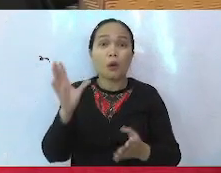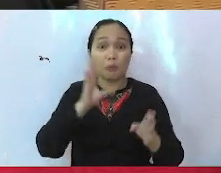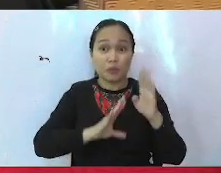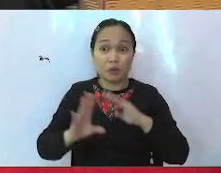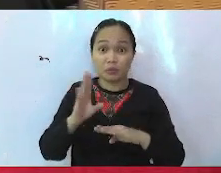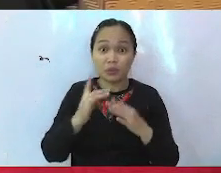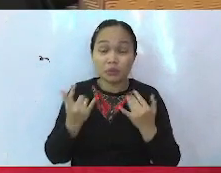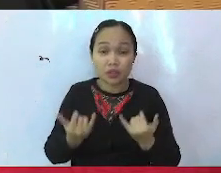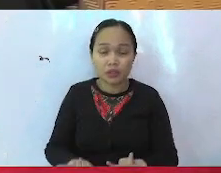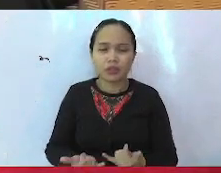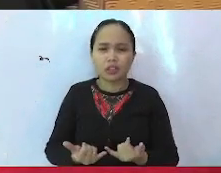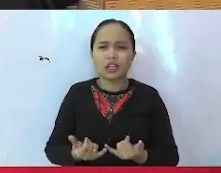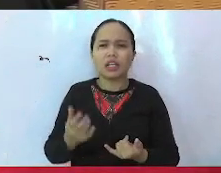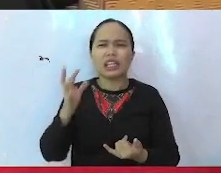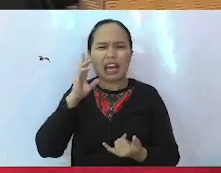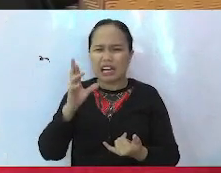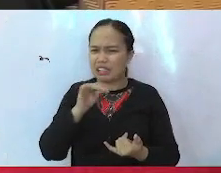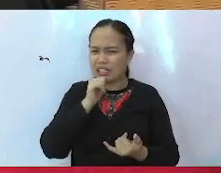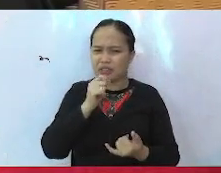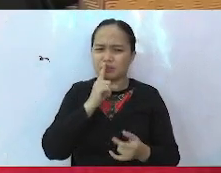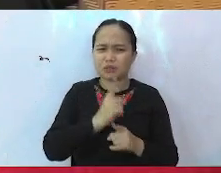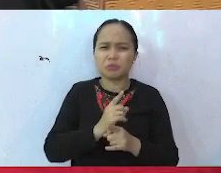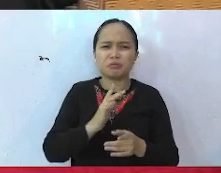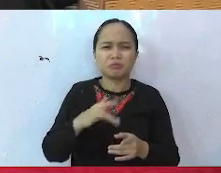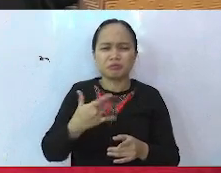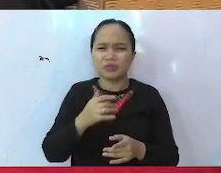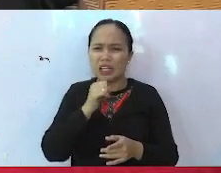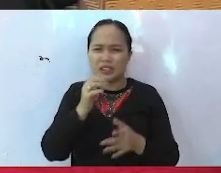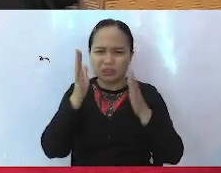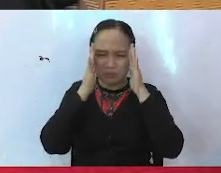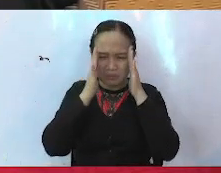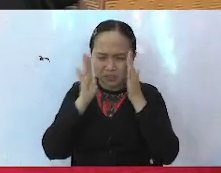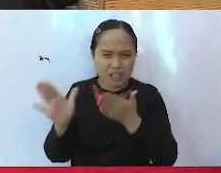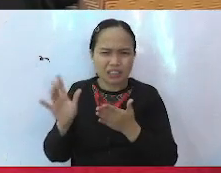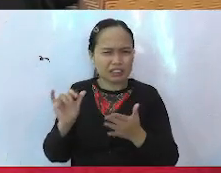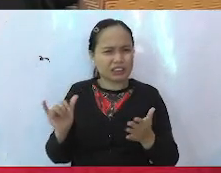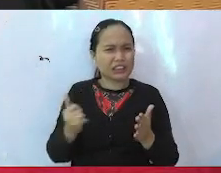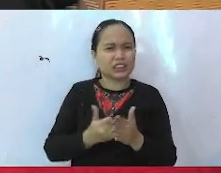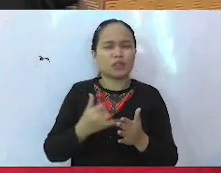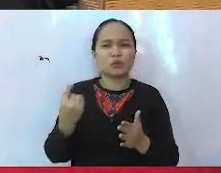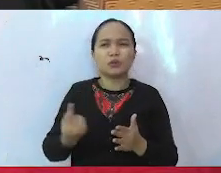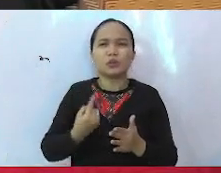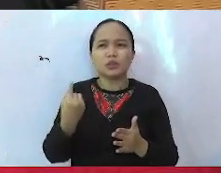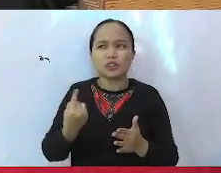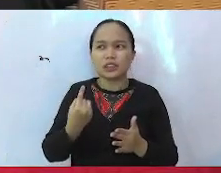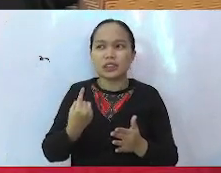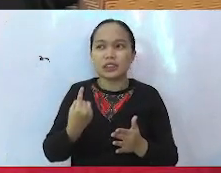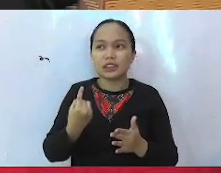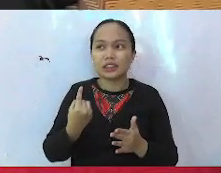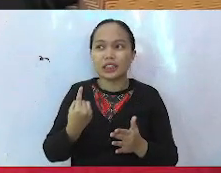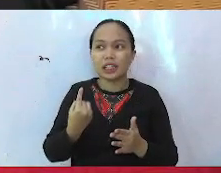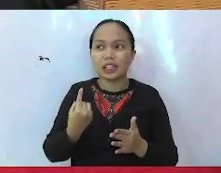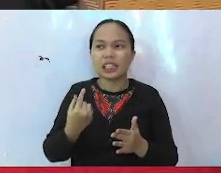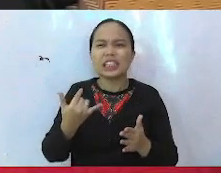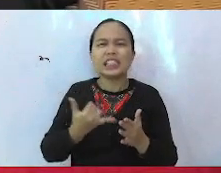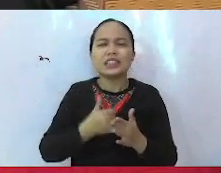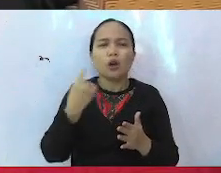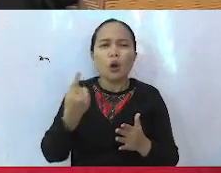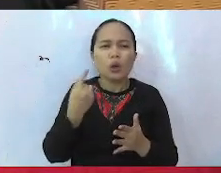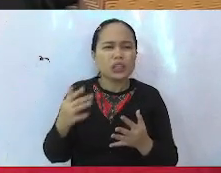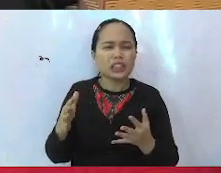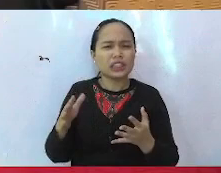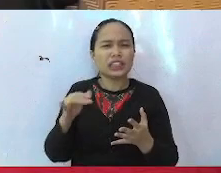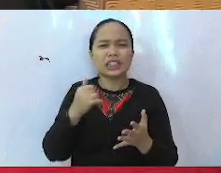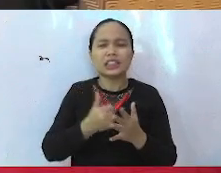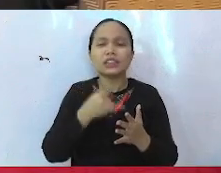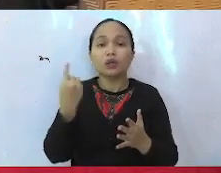now, they're not anymore sidetracked because they already know it's just a side distraction. Yes. It's already